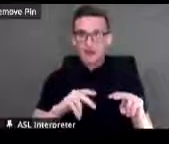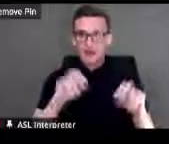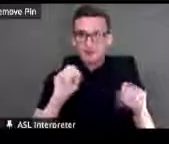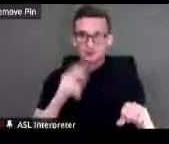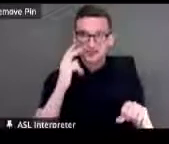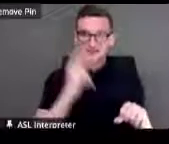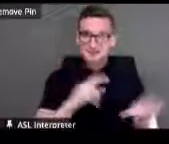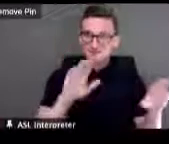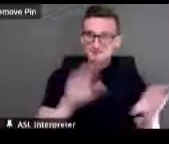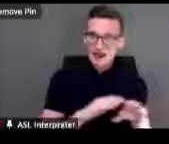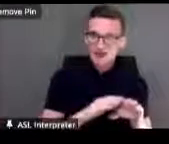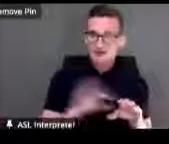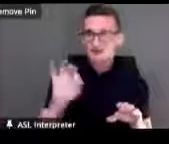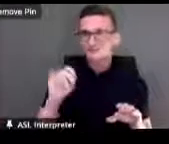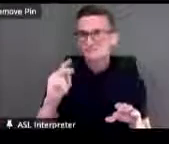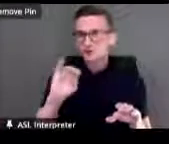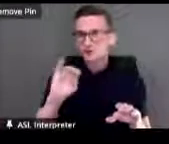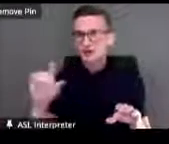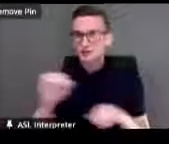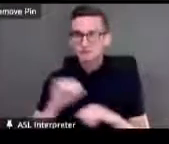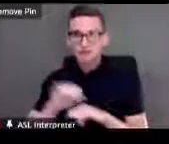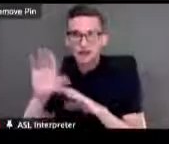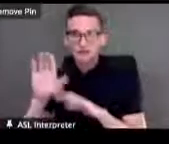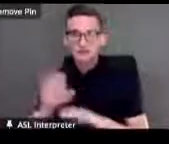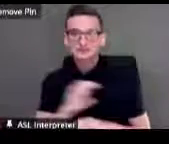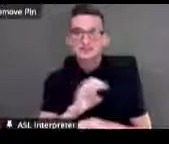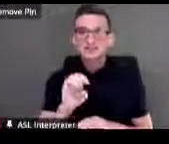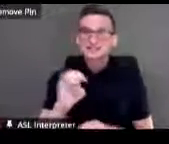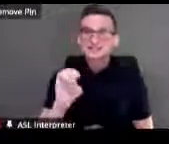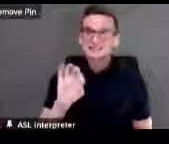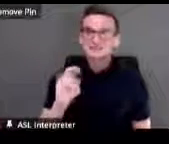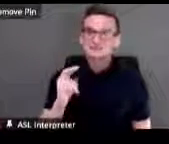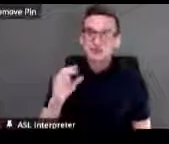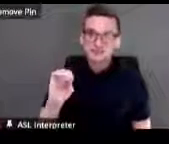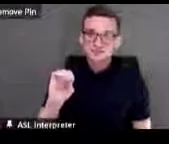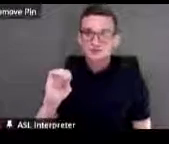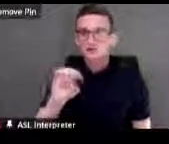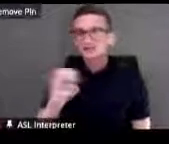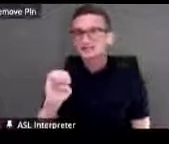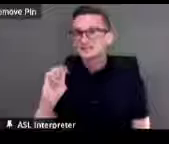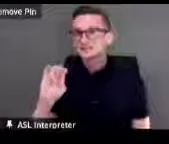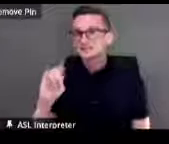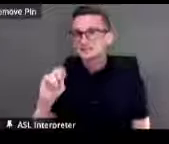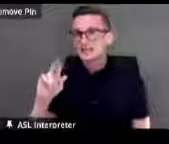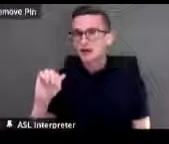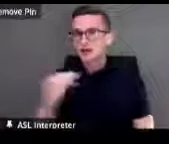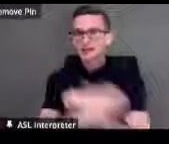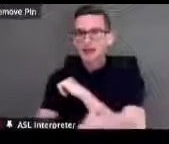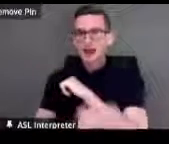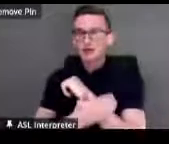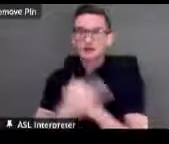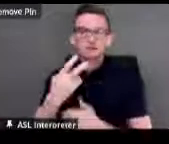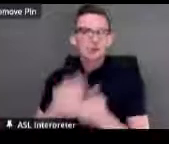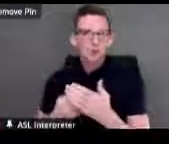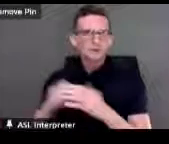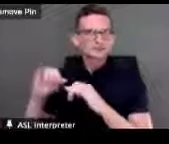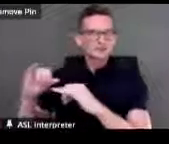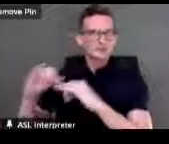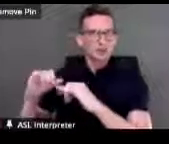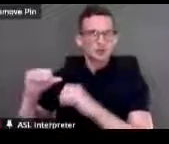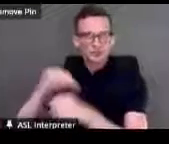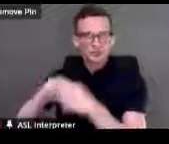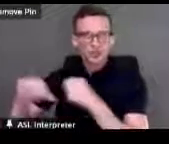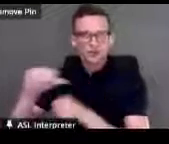begin. The eastern portion of Fresno County and the eastern portion of Madera County are both very similar to each other and